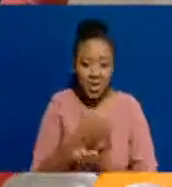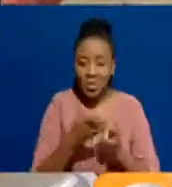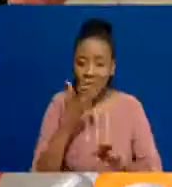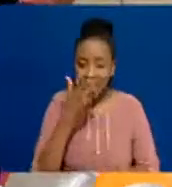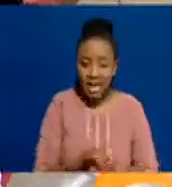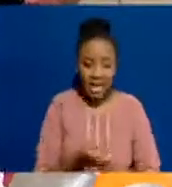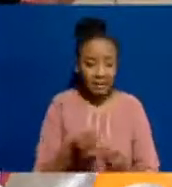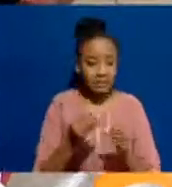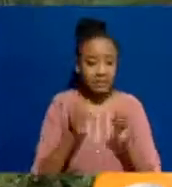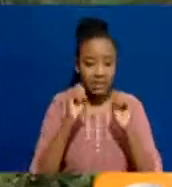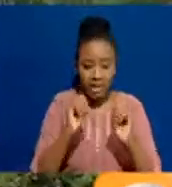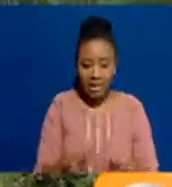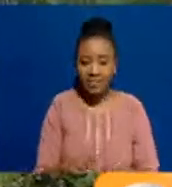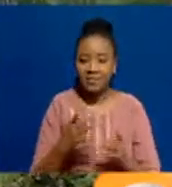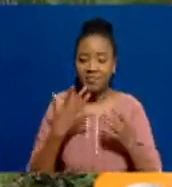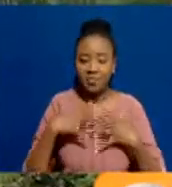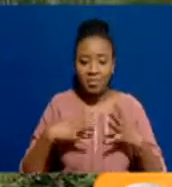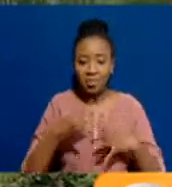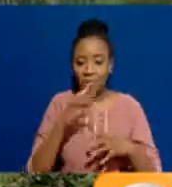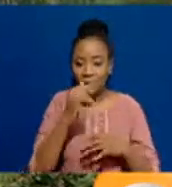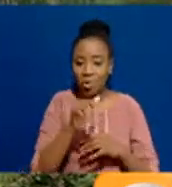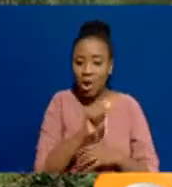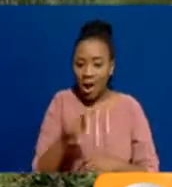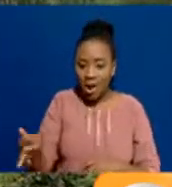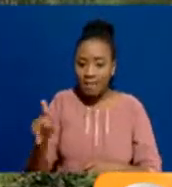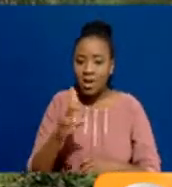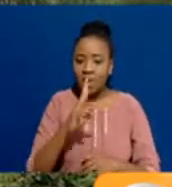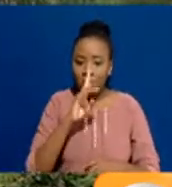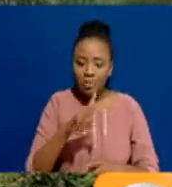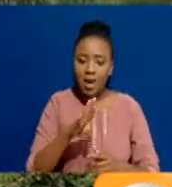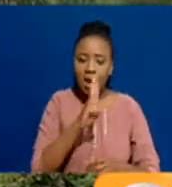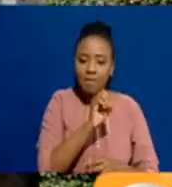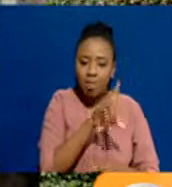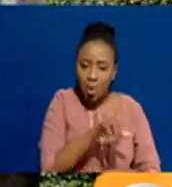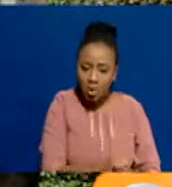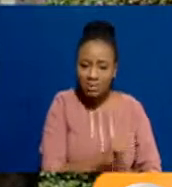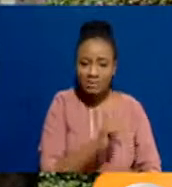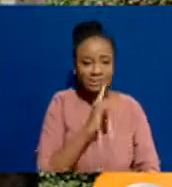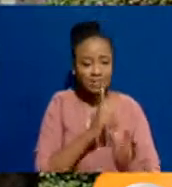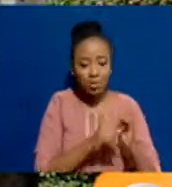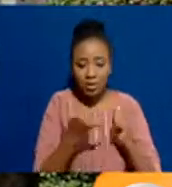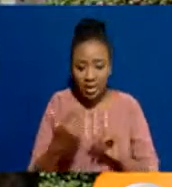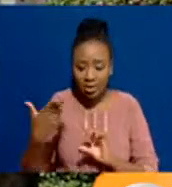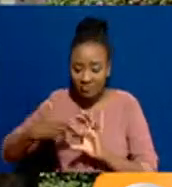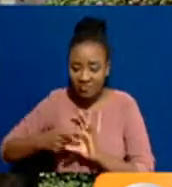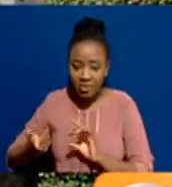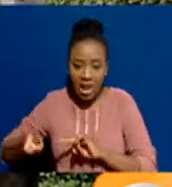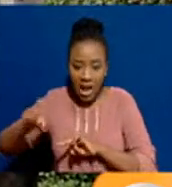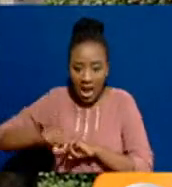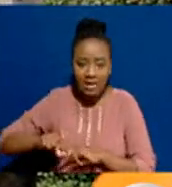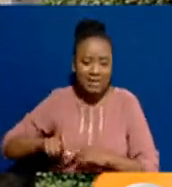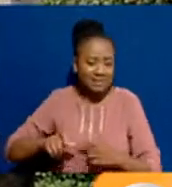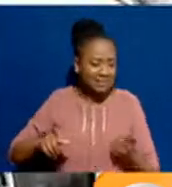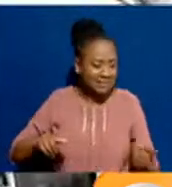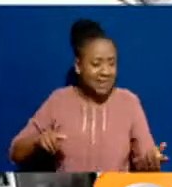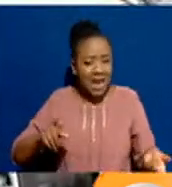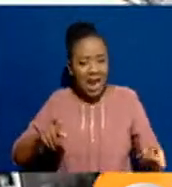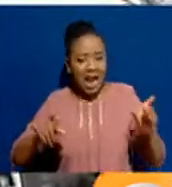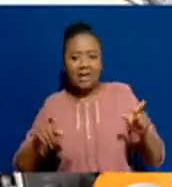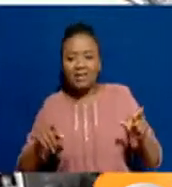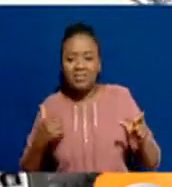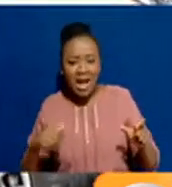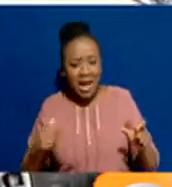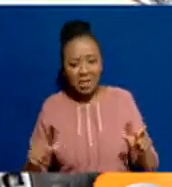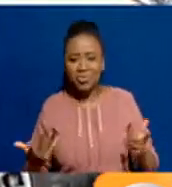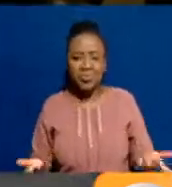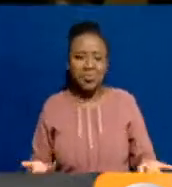digital taxi operators. They say the increase in fuel has added salt to their wounds, considering their low